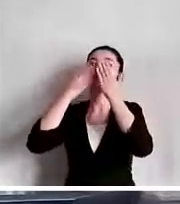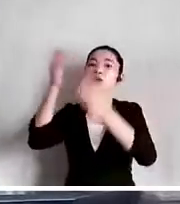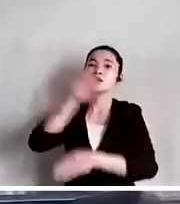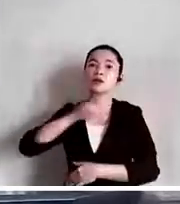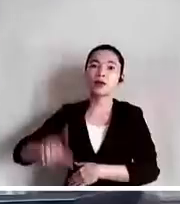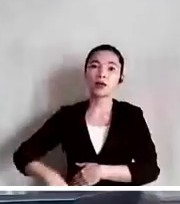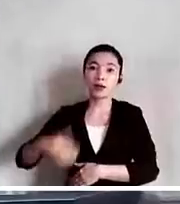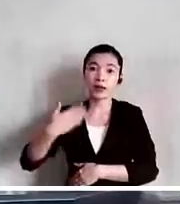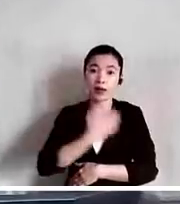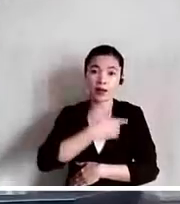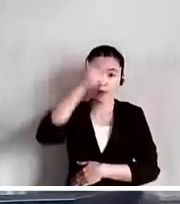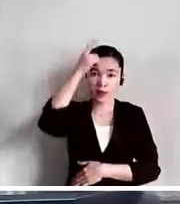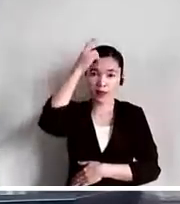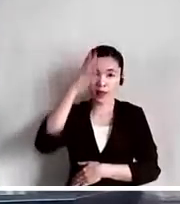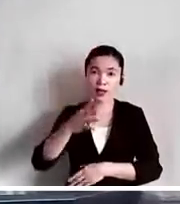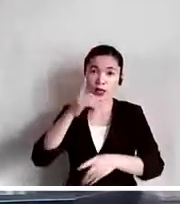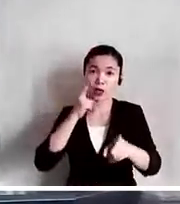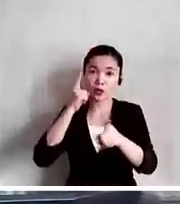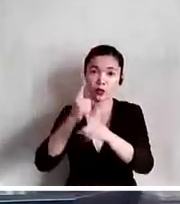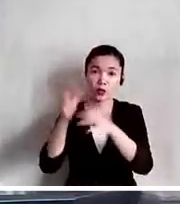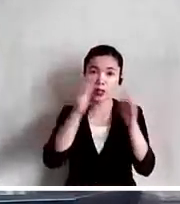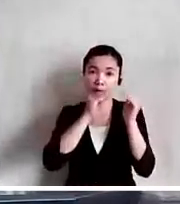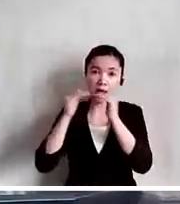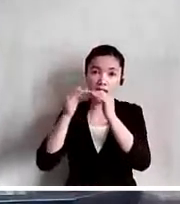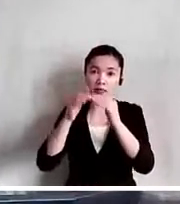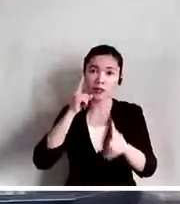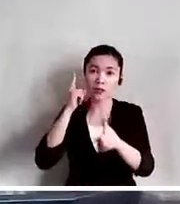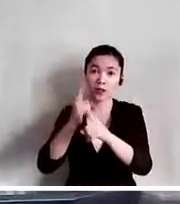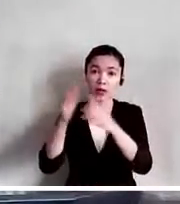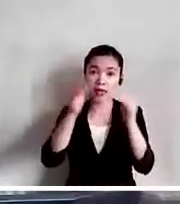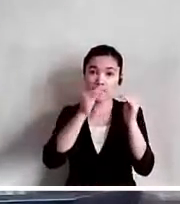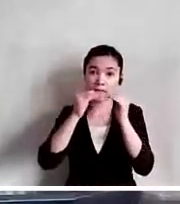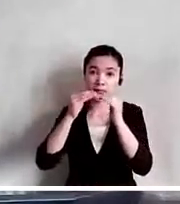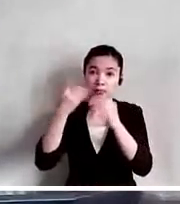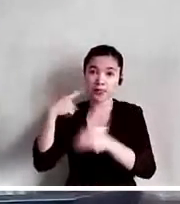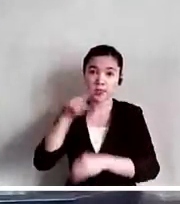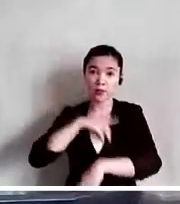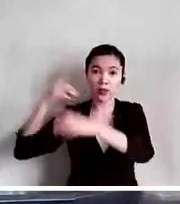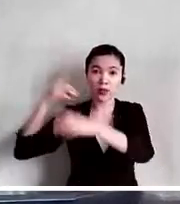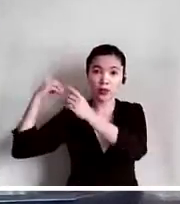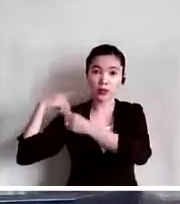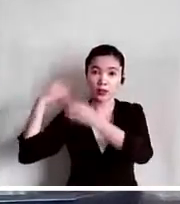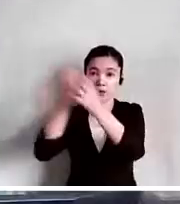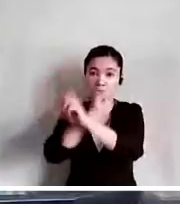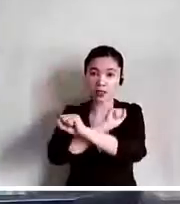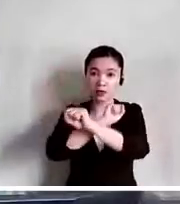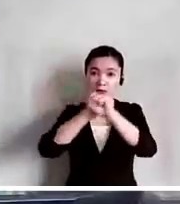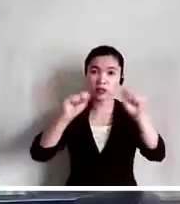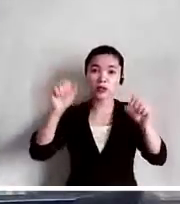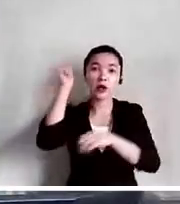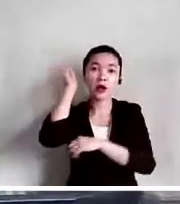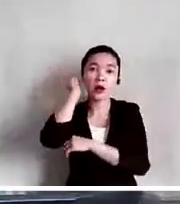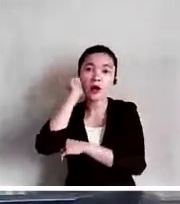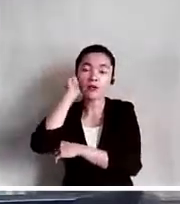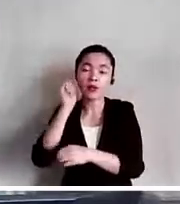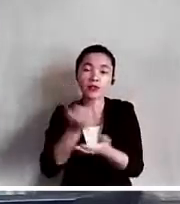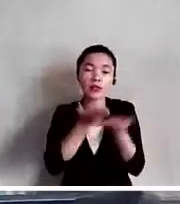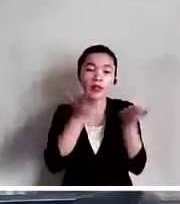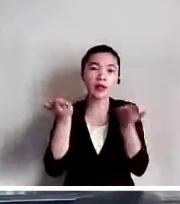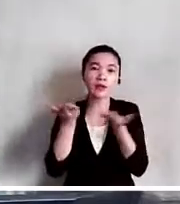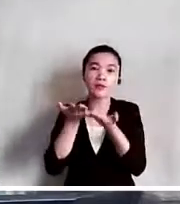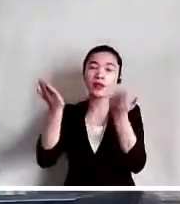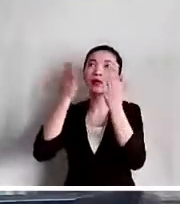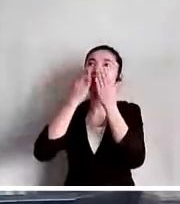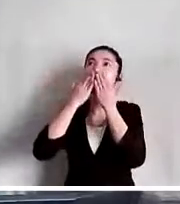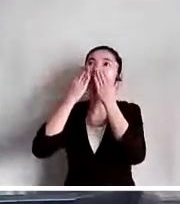our God. It is right and just. It is truly right and just, our duty and our salvation, always and everywhere, to